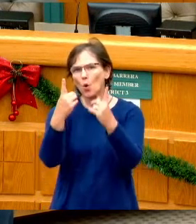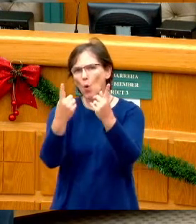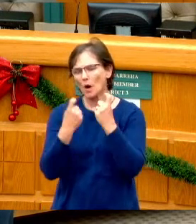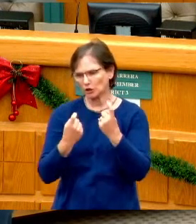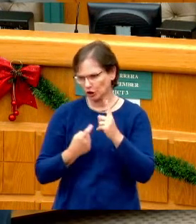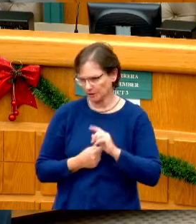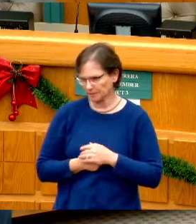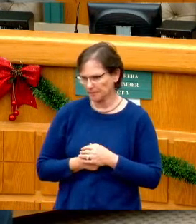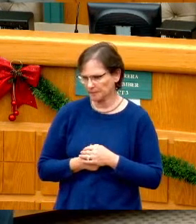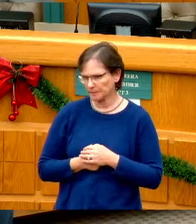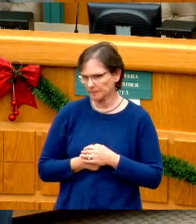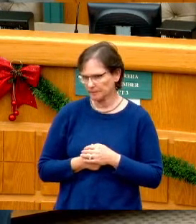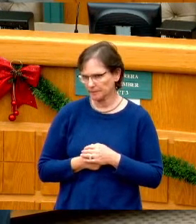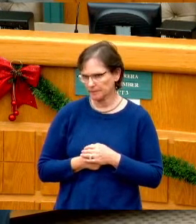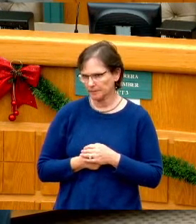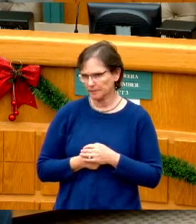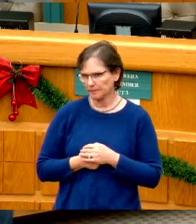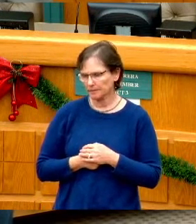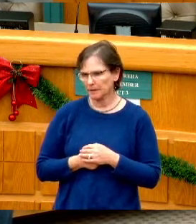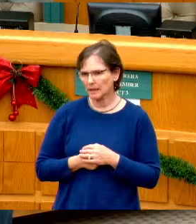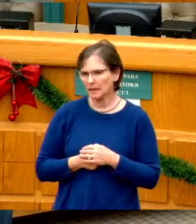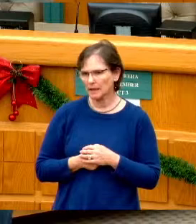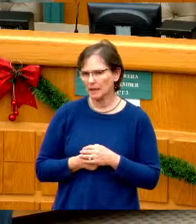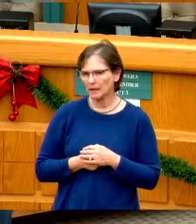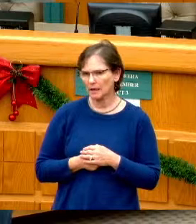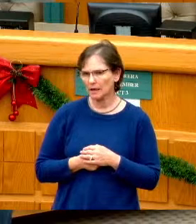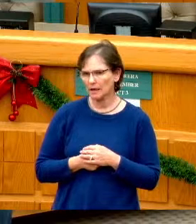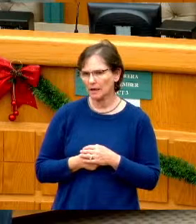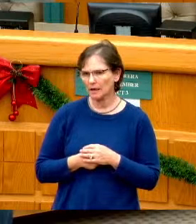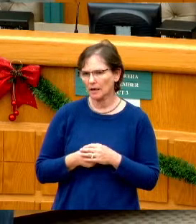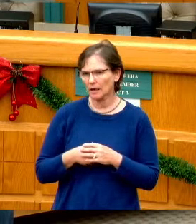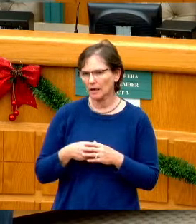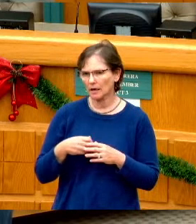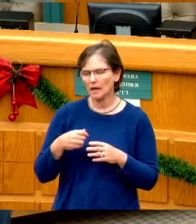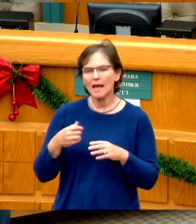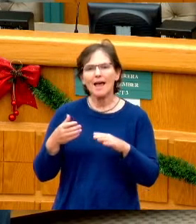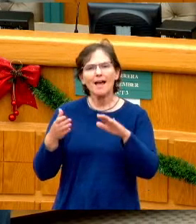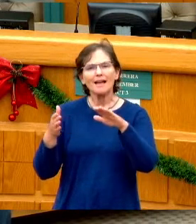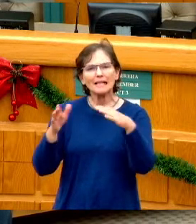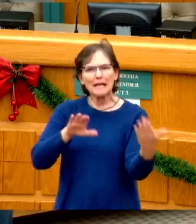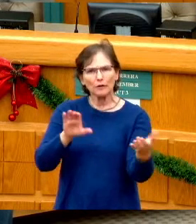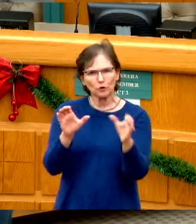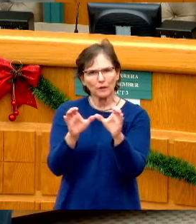So the deaths that list COVID in part 1 of the death certificate,